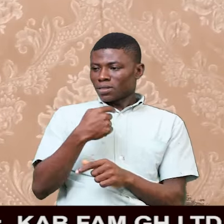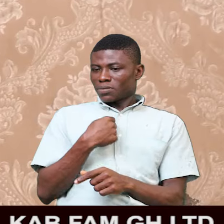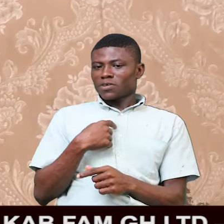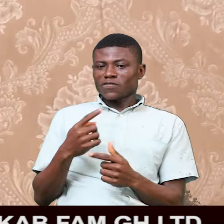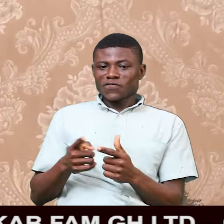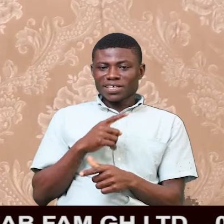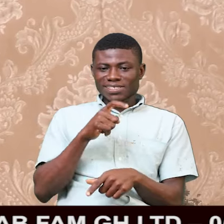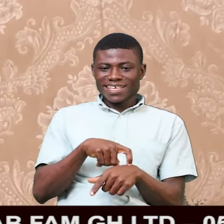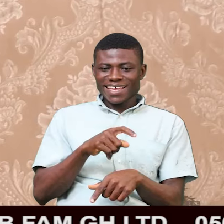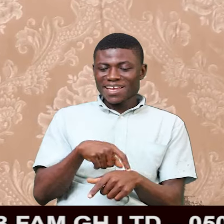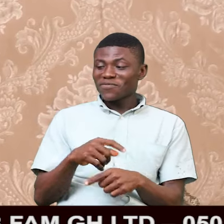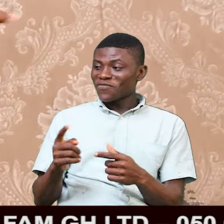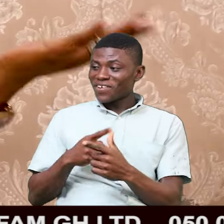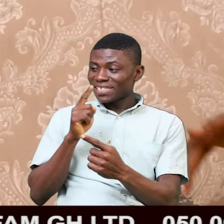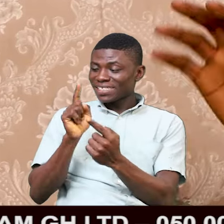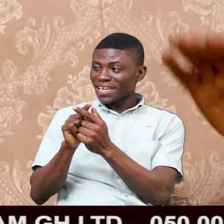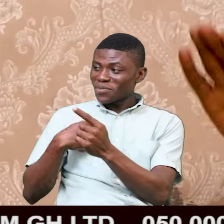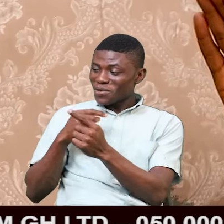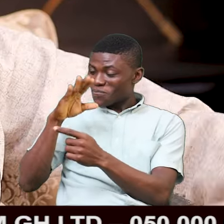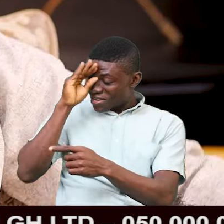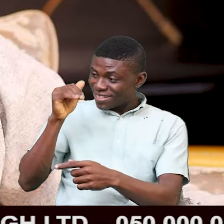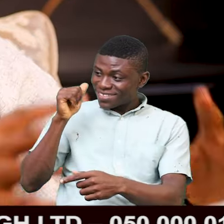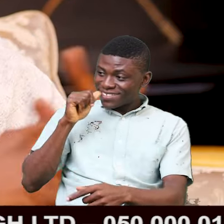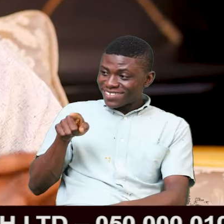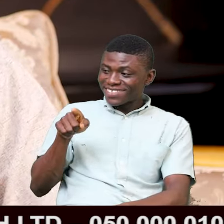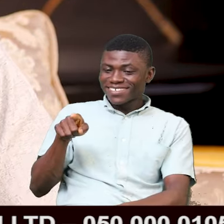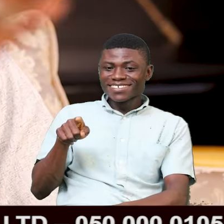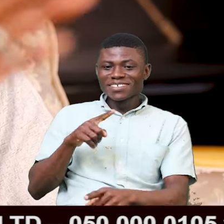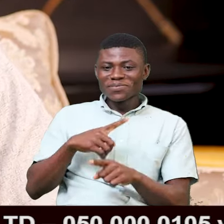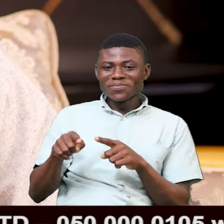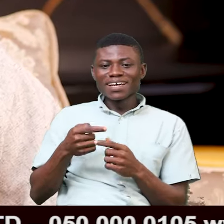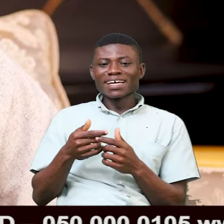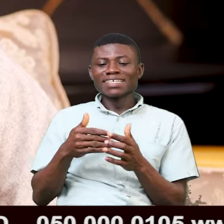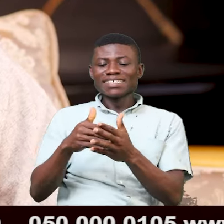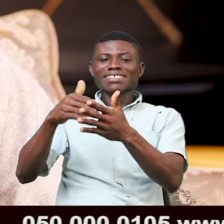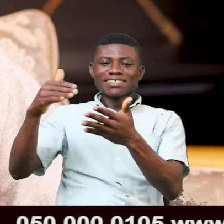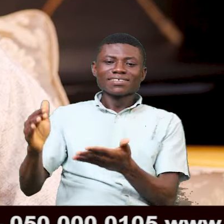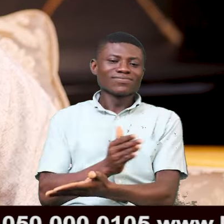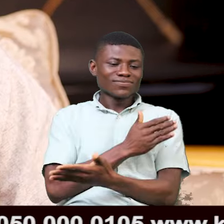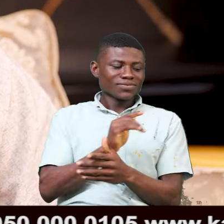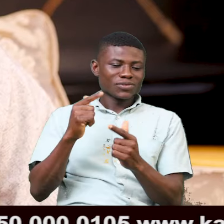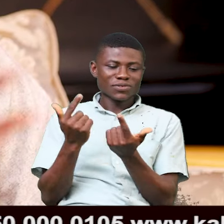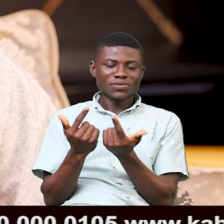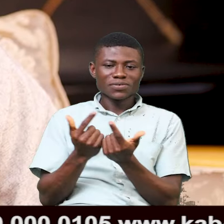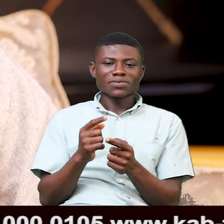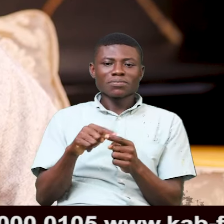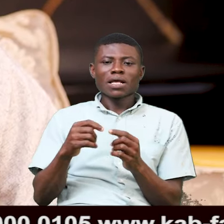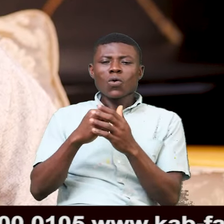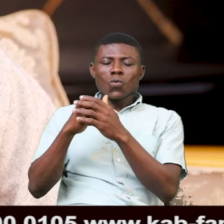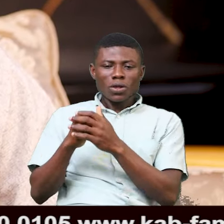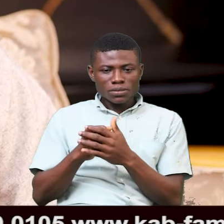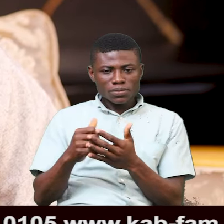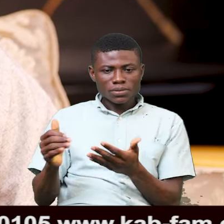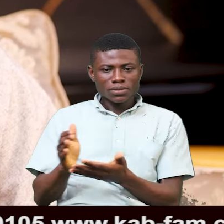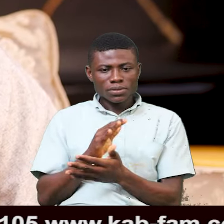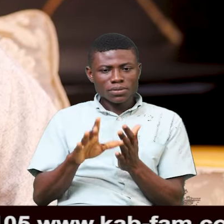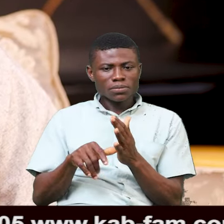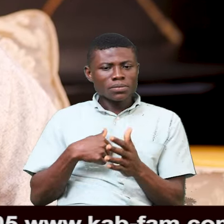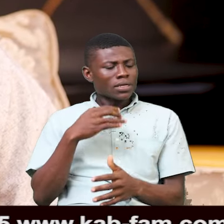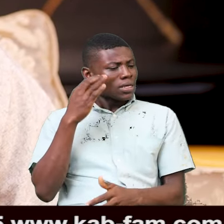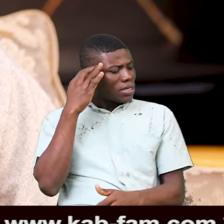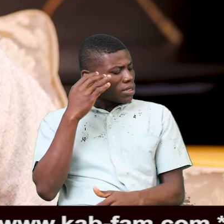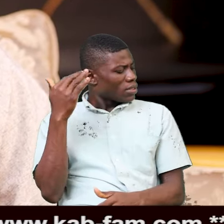incheme. Oh, na onu nka anshu incheme. No lidi kwa. Oye worship. And I